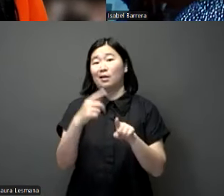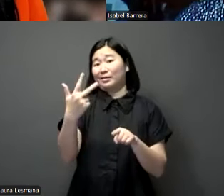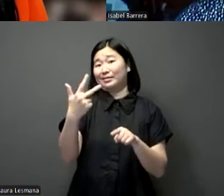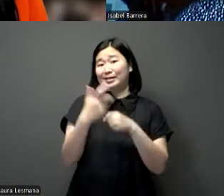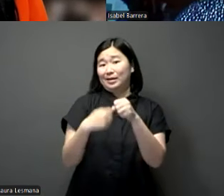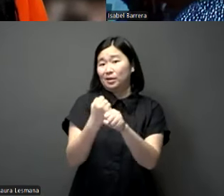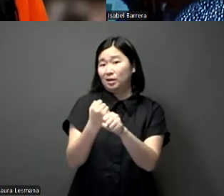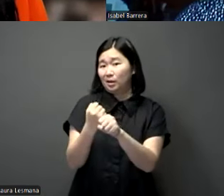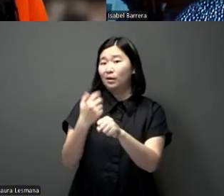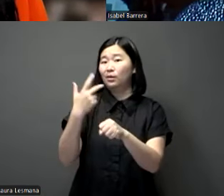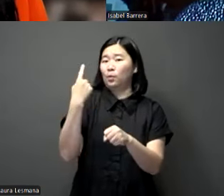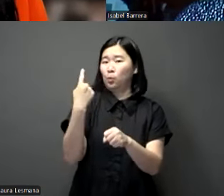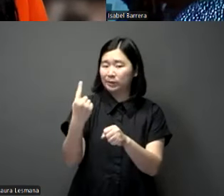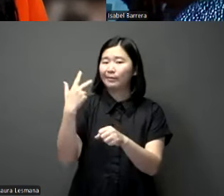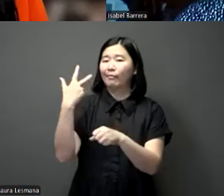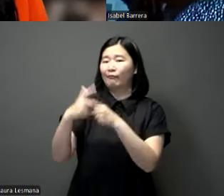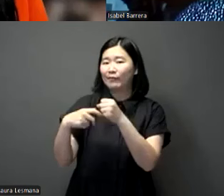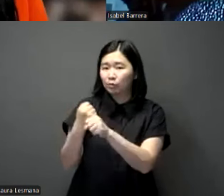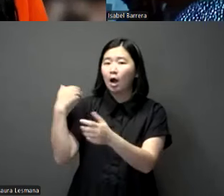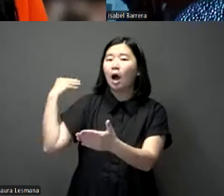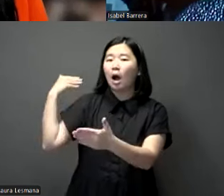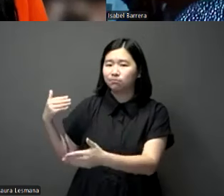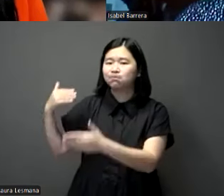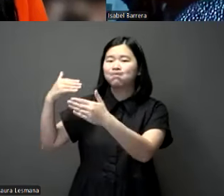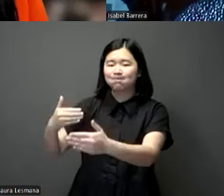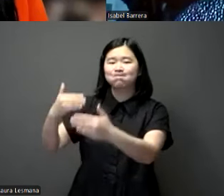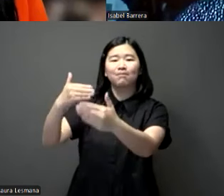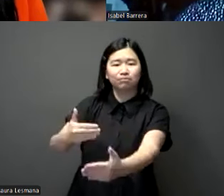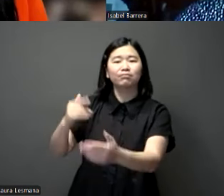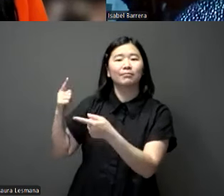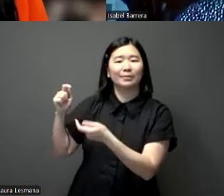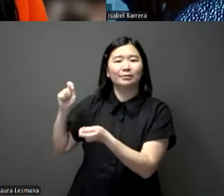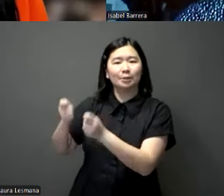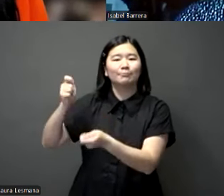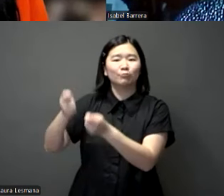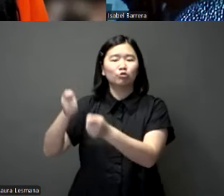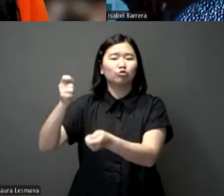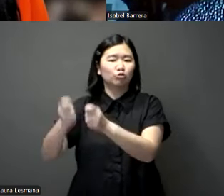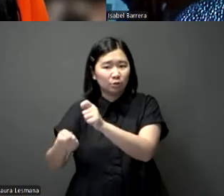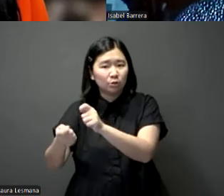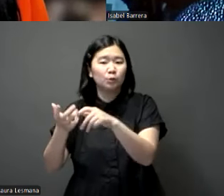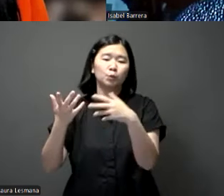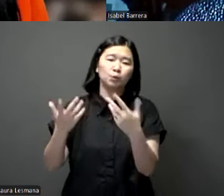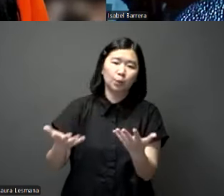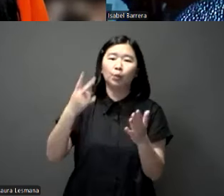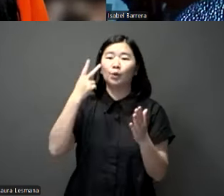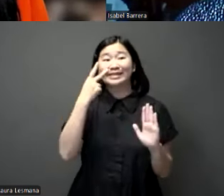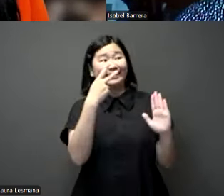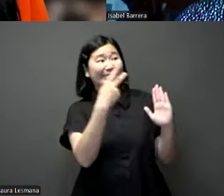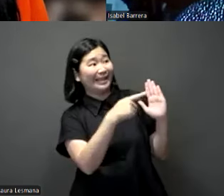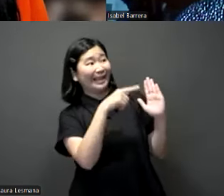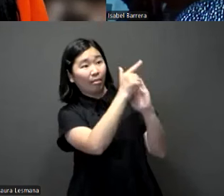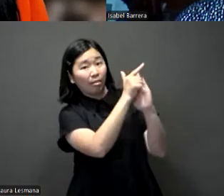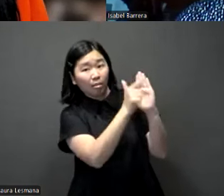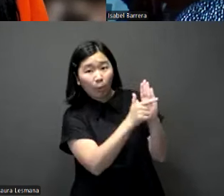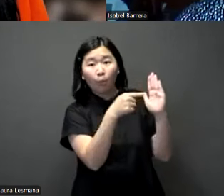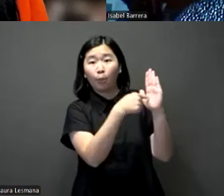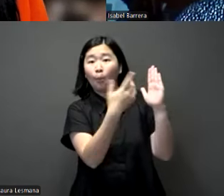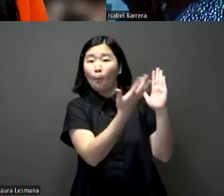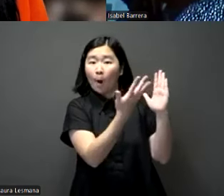provide improvements. Now, amending this law, we had in order to amend this law, we have